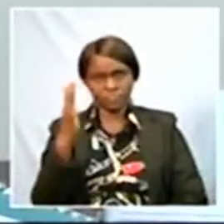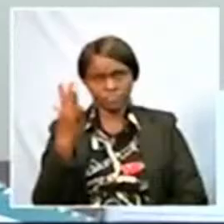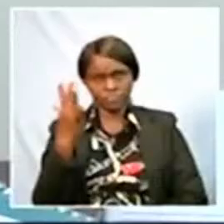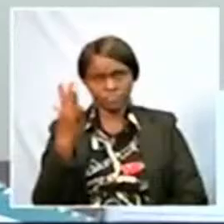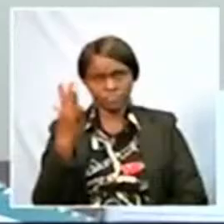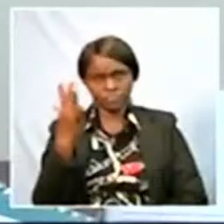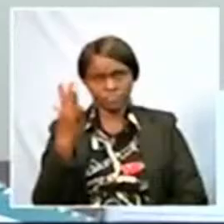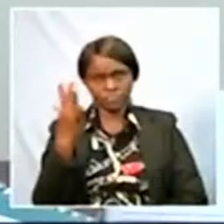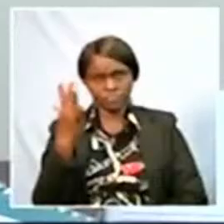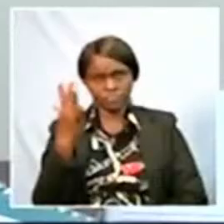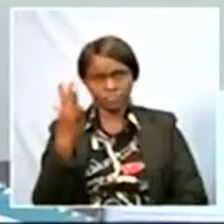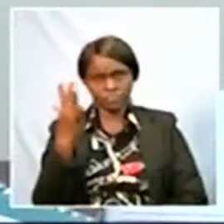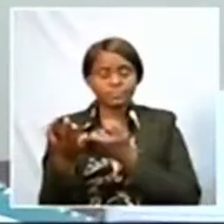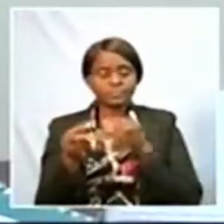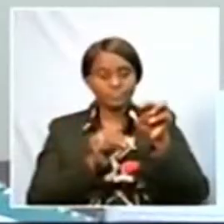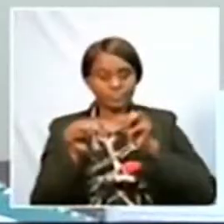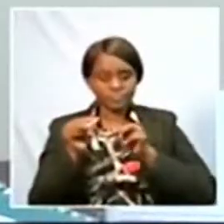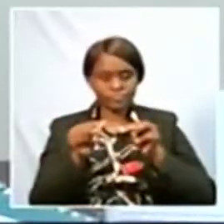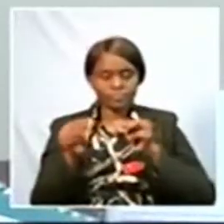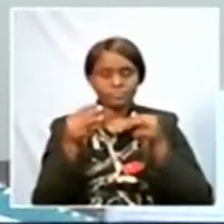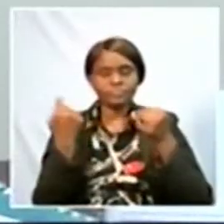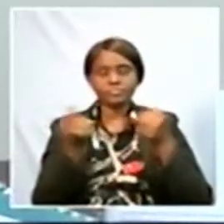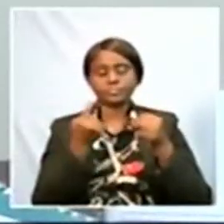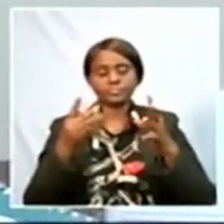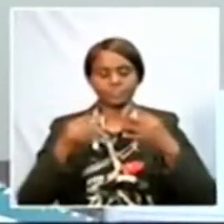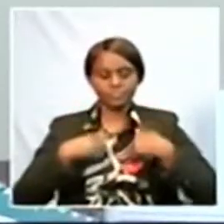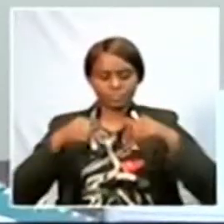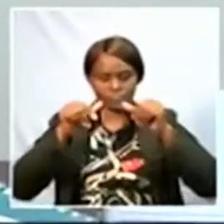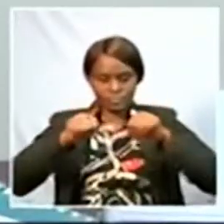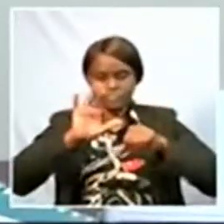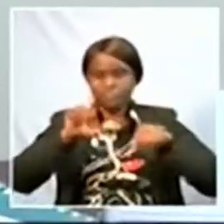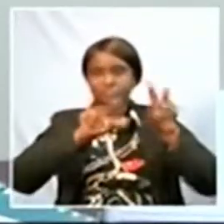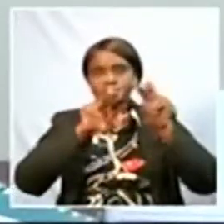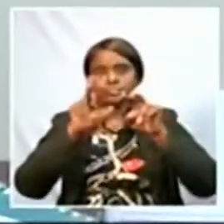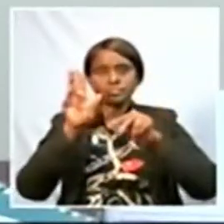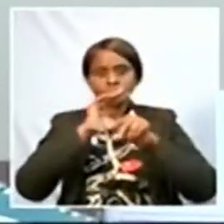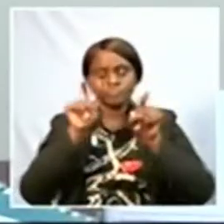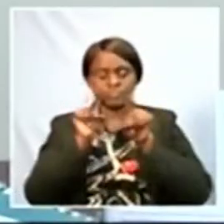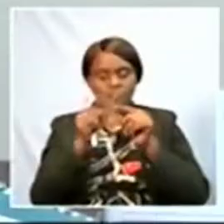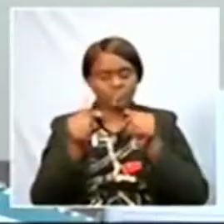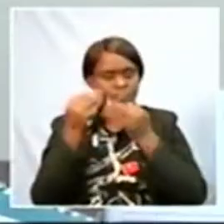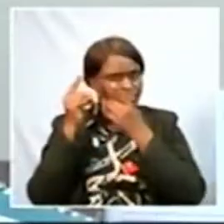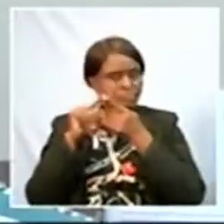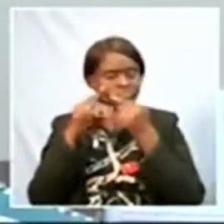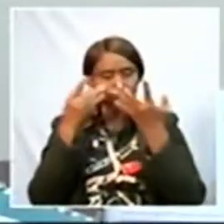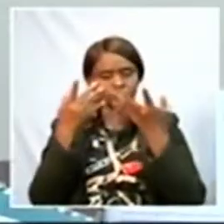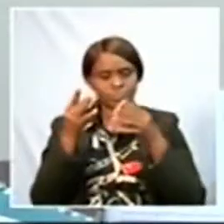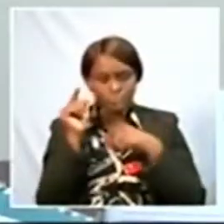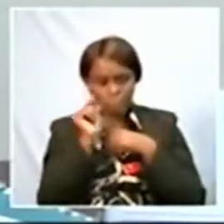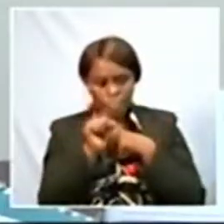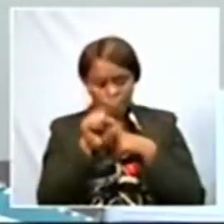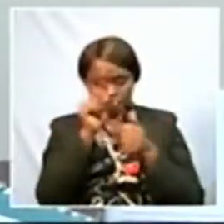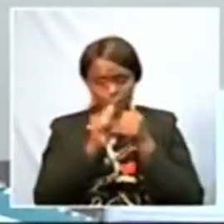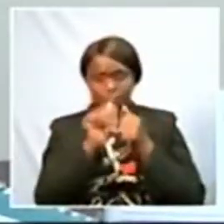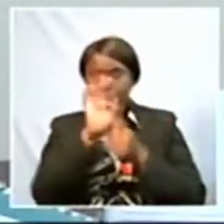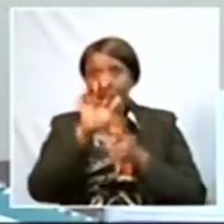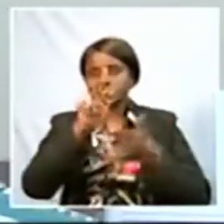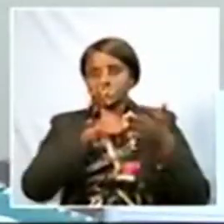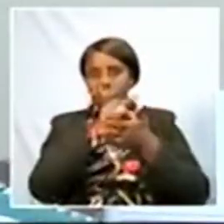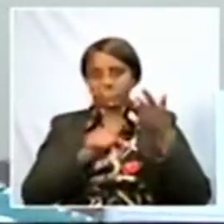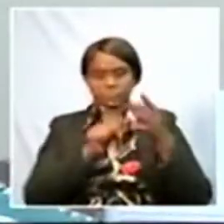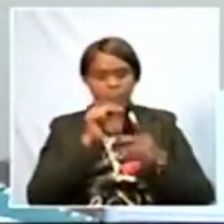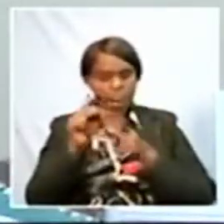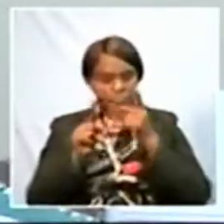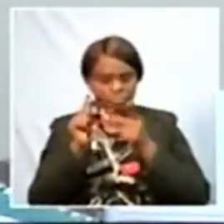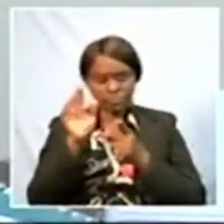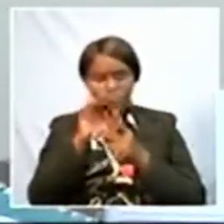Cause of query. Management would like to acknowledge the auditor's observation and wishes to state that this was due to the termination process